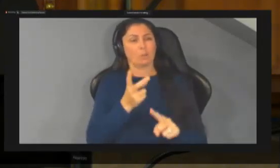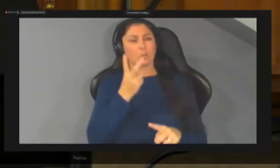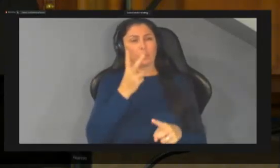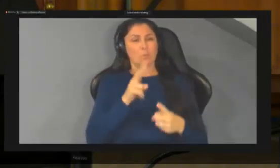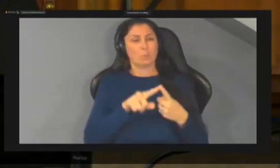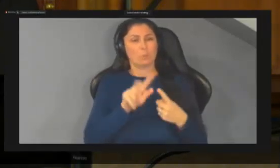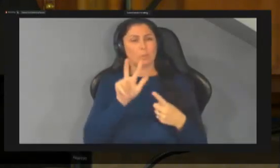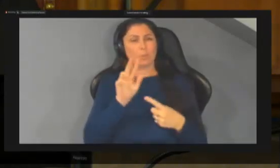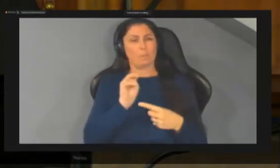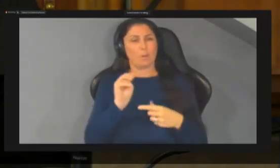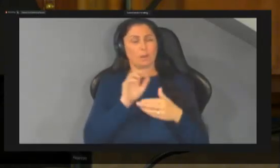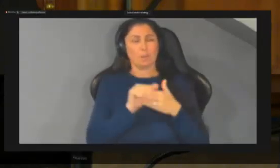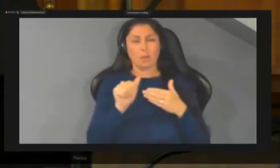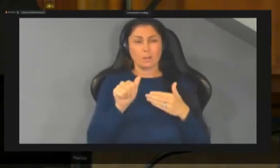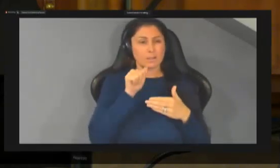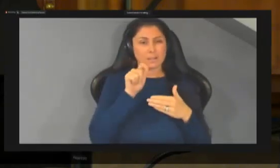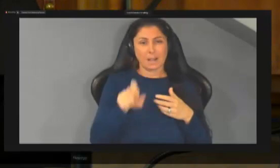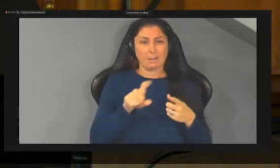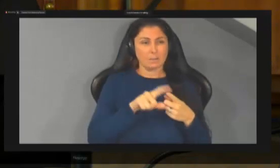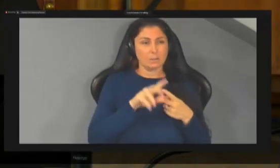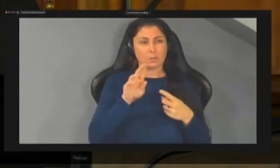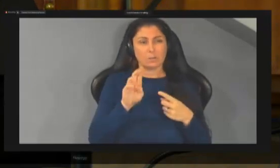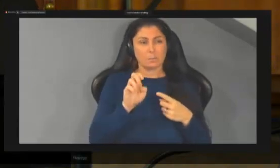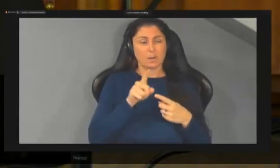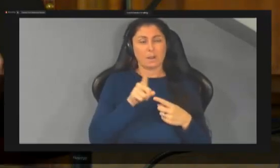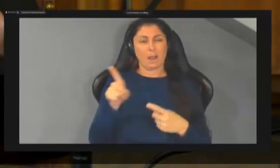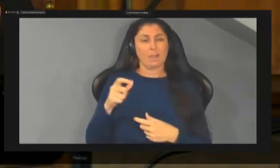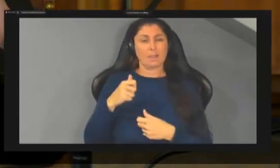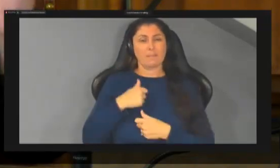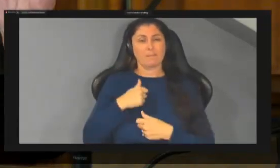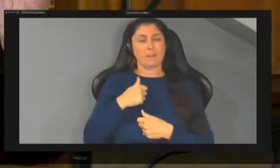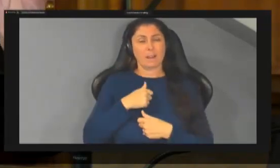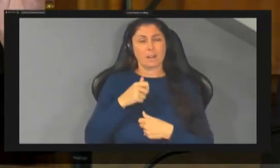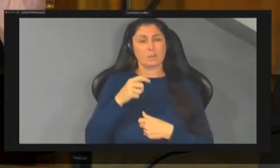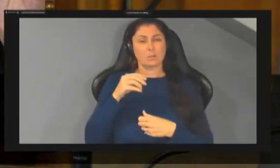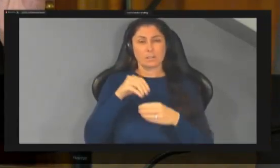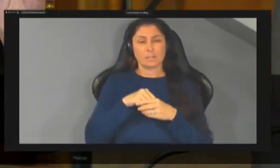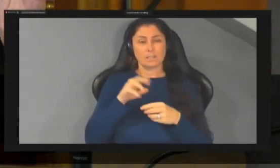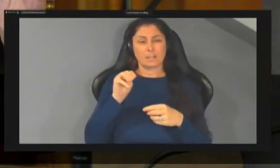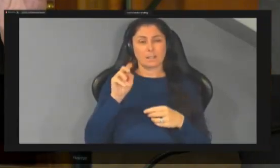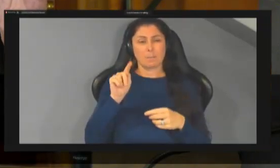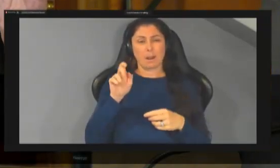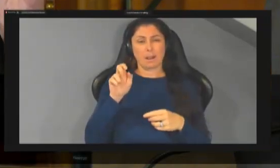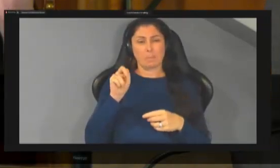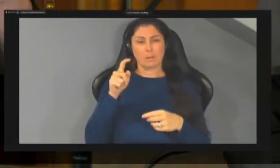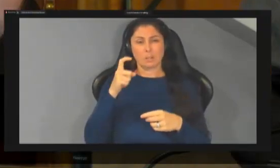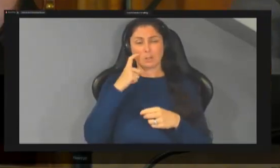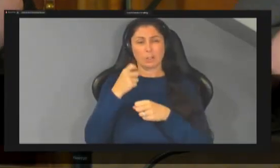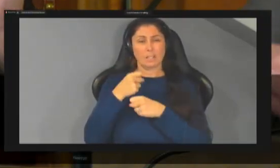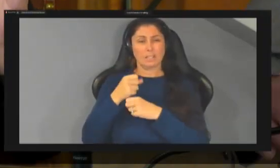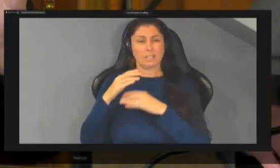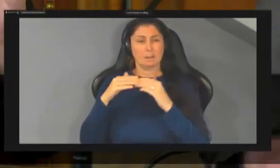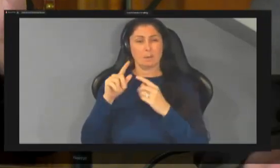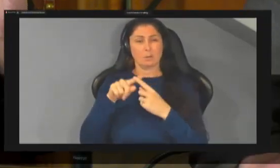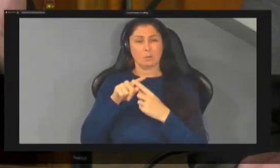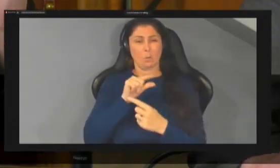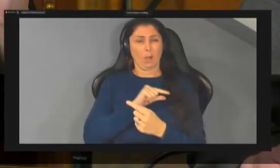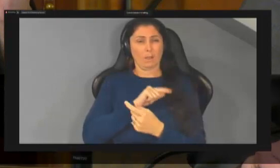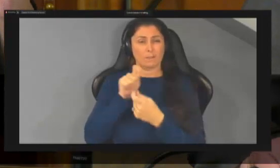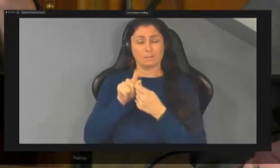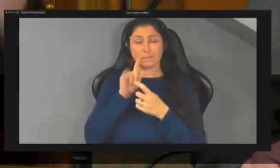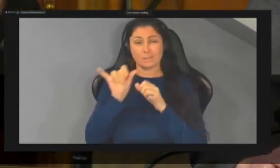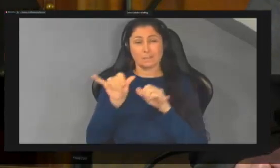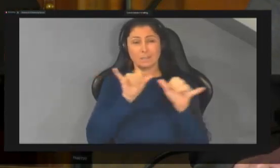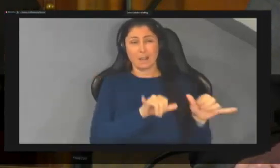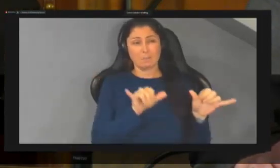$2 to $3 million. It does not have to be at the Veterans Fair site. Mount Lebanon just built one to qualification specs. It would be the same size that